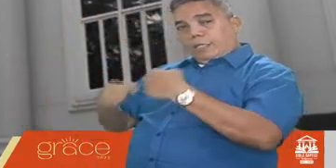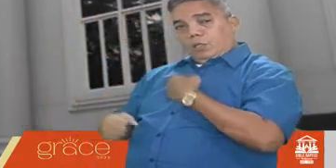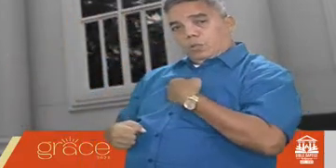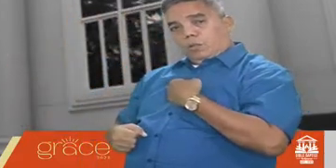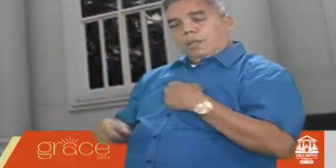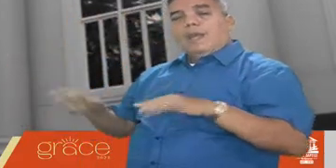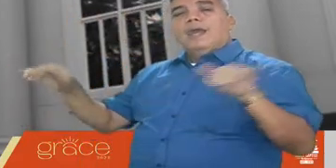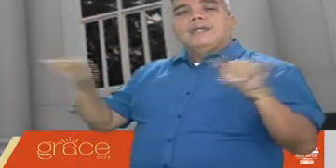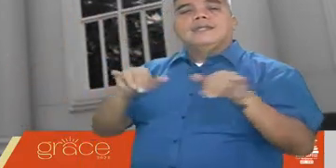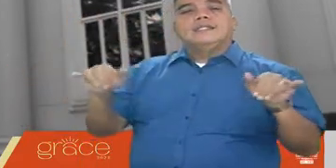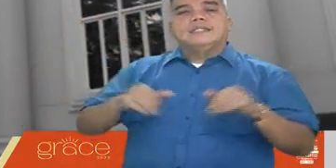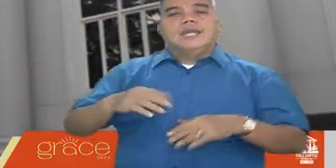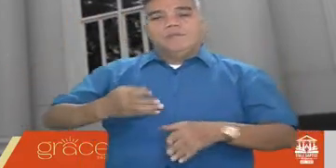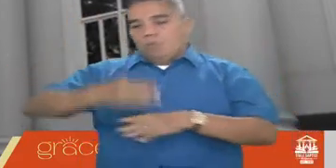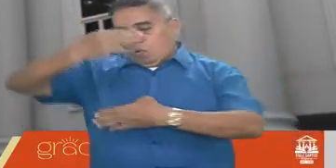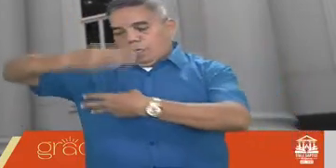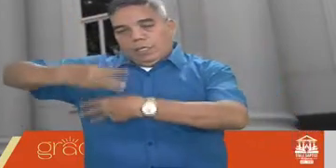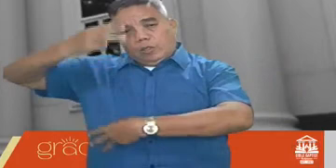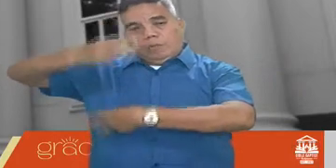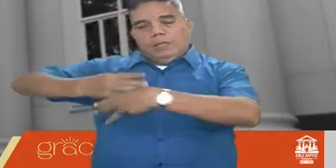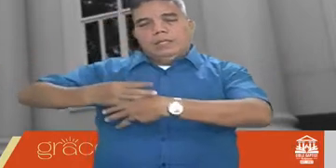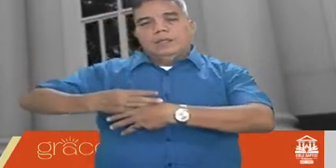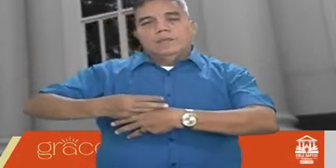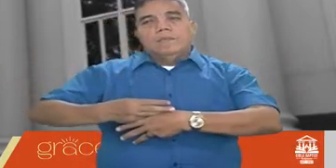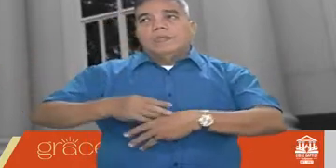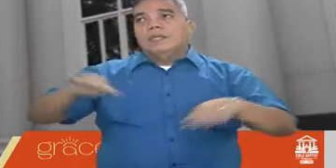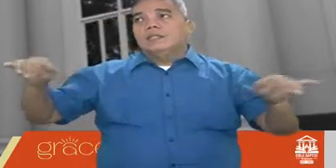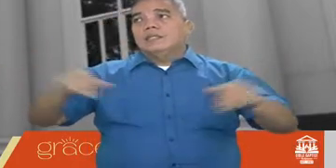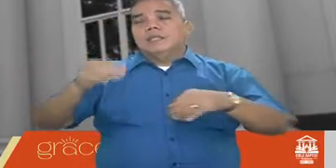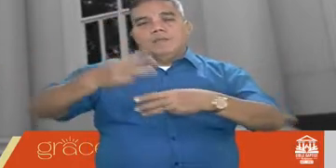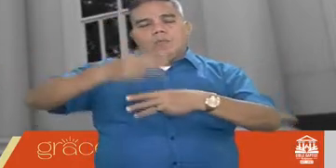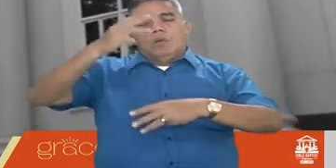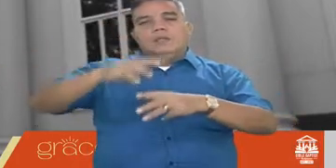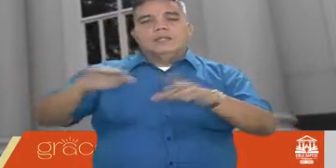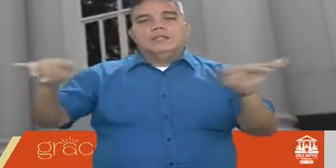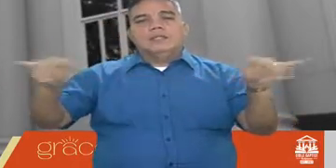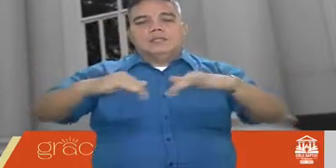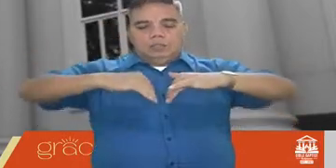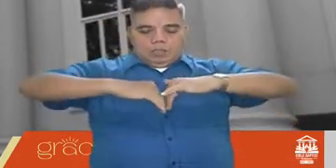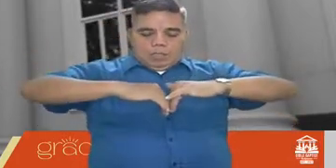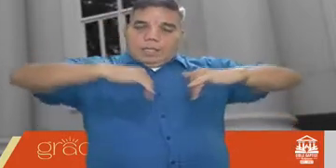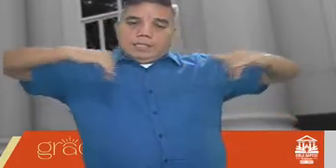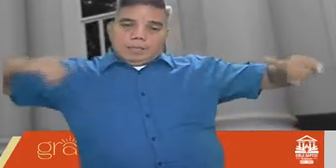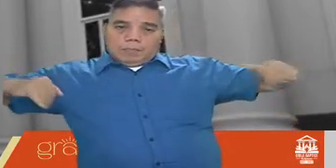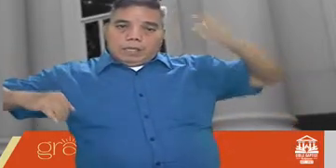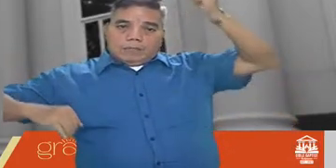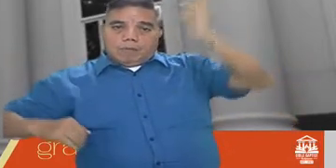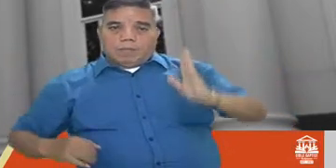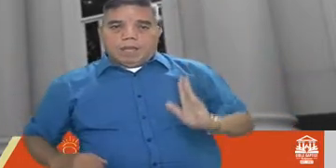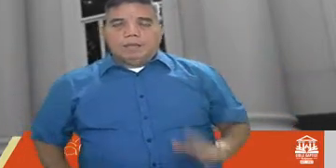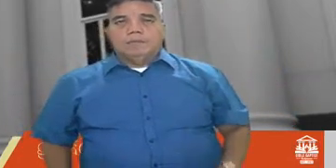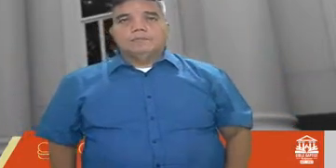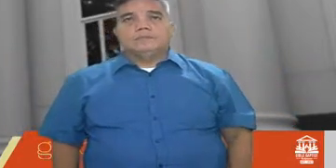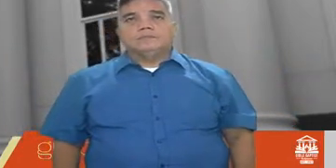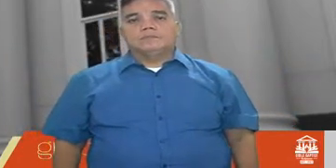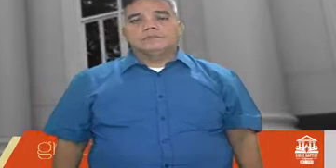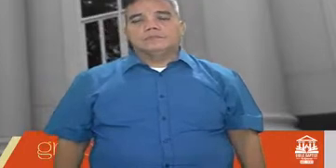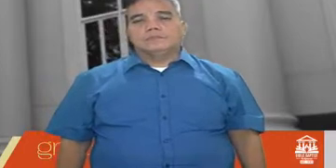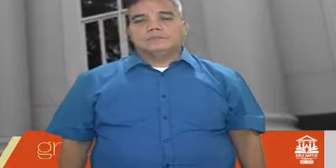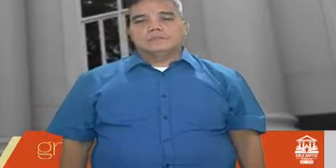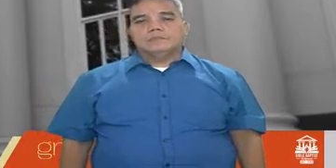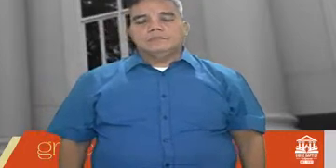you. And the same wall that you are building is this wall that also separate us from God.